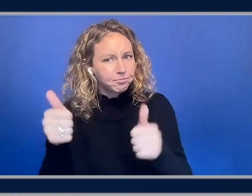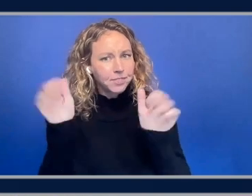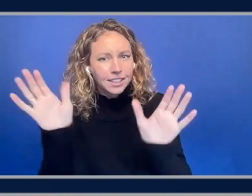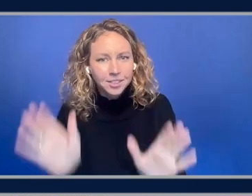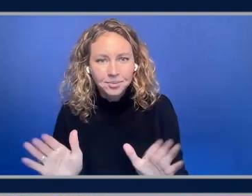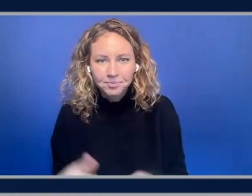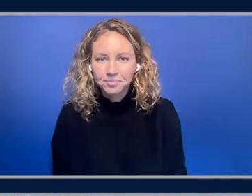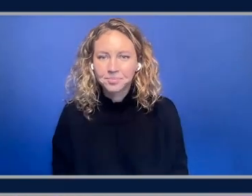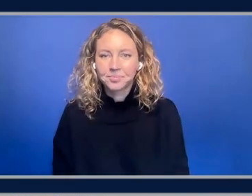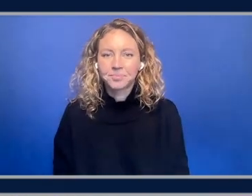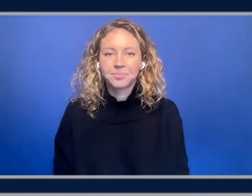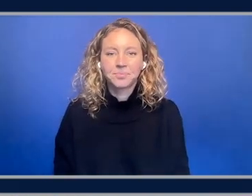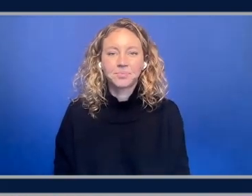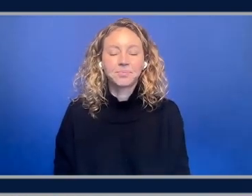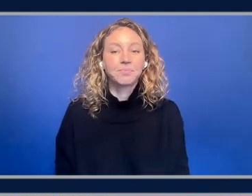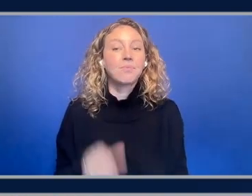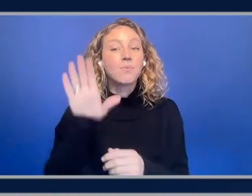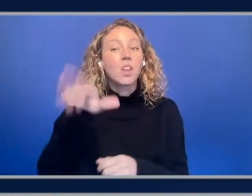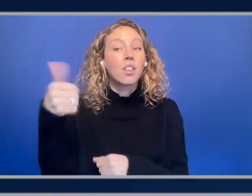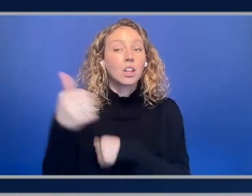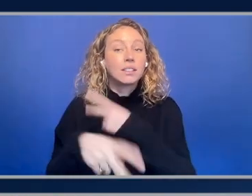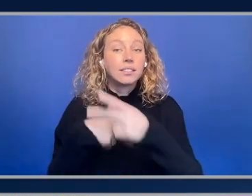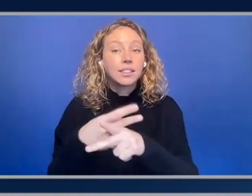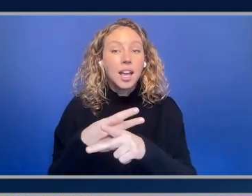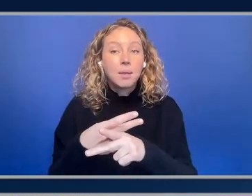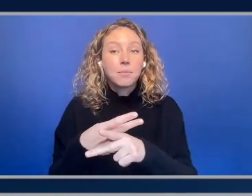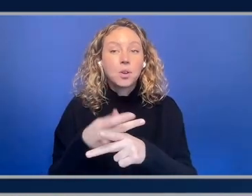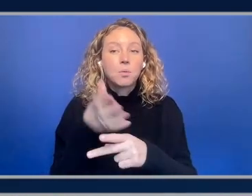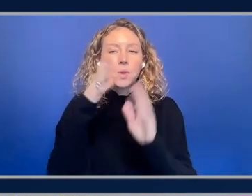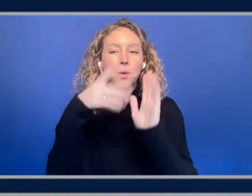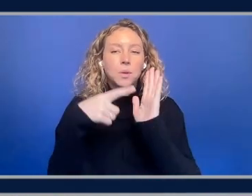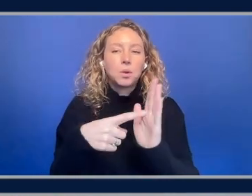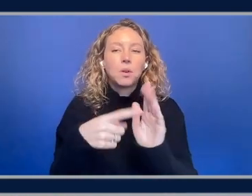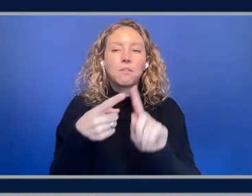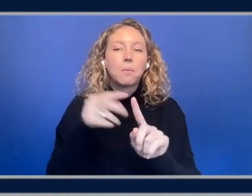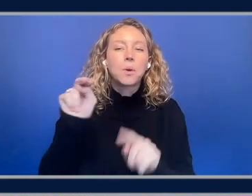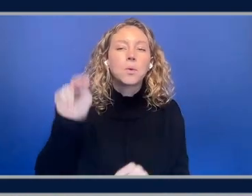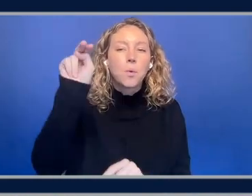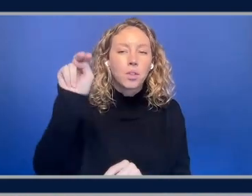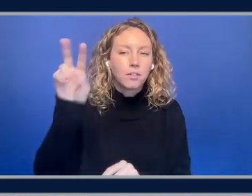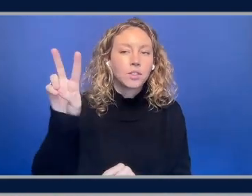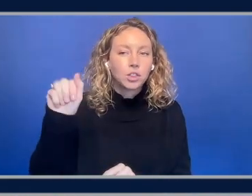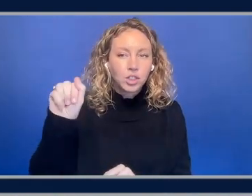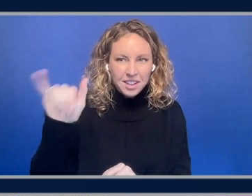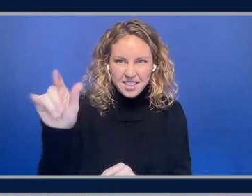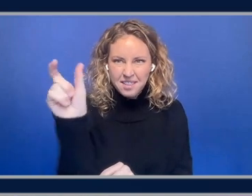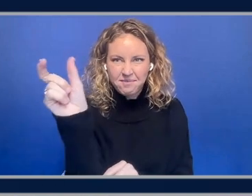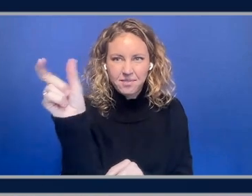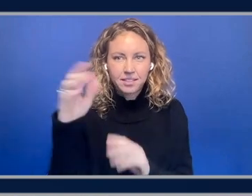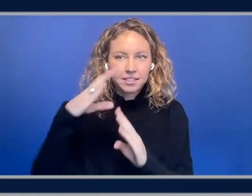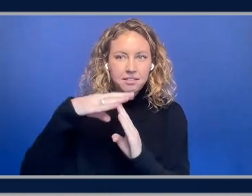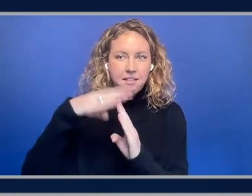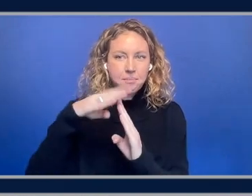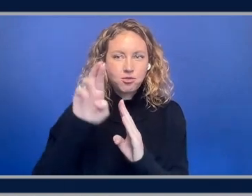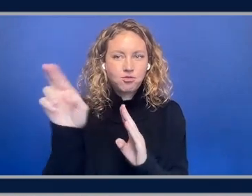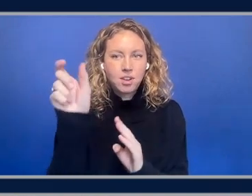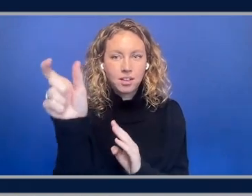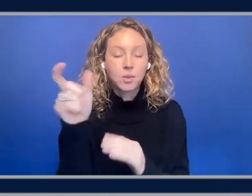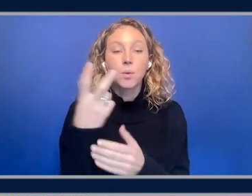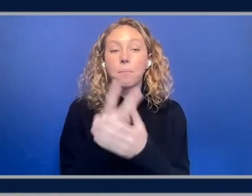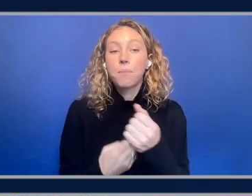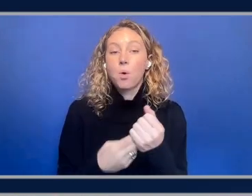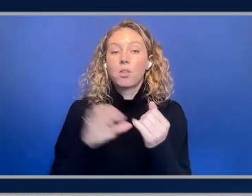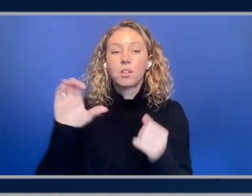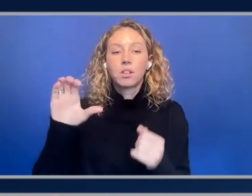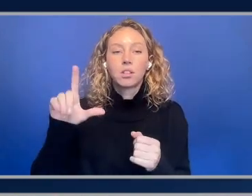tab here is actually the view from North Virginia, right? Yep. So that's where both clusters are present right